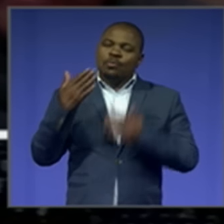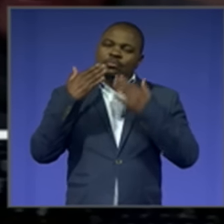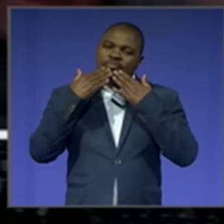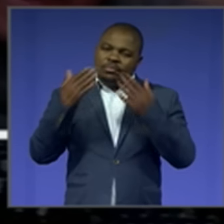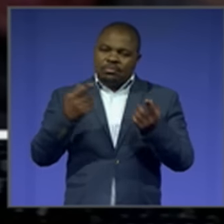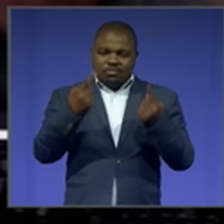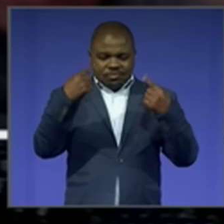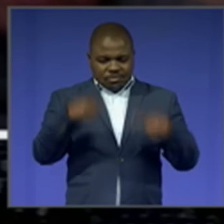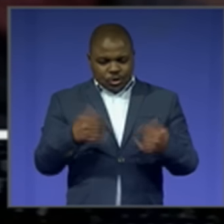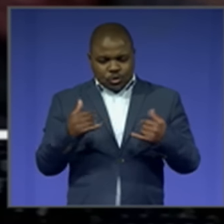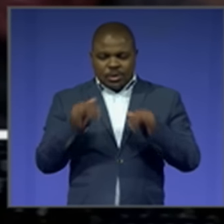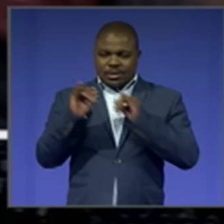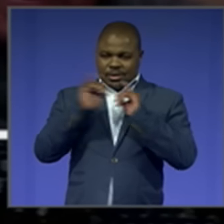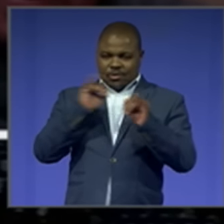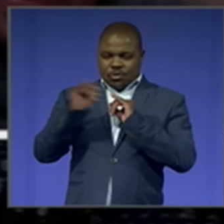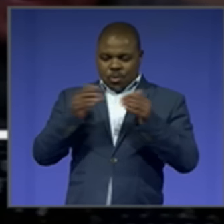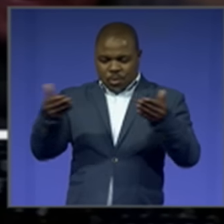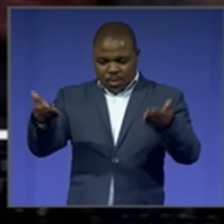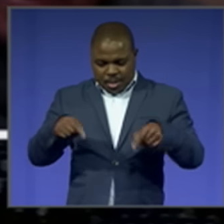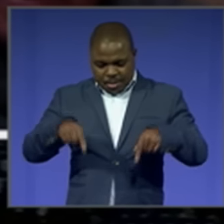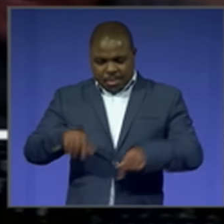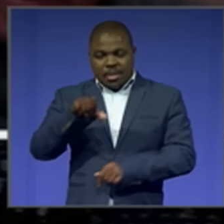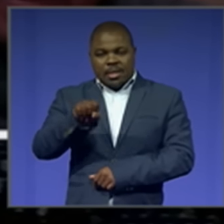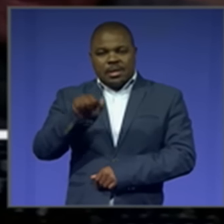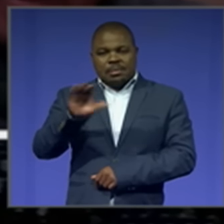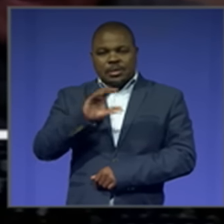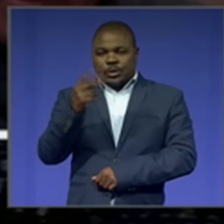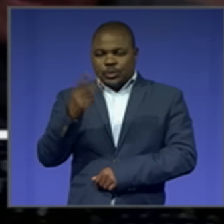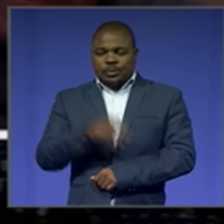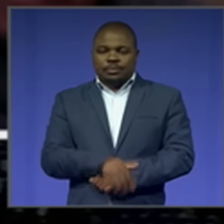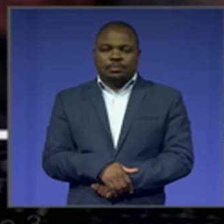wena ka jeno re a omela kwano ho SABC2.